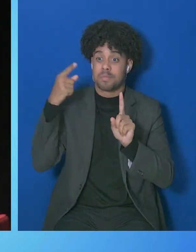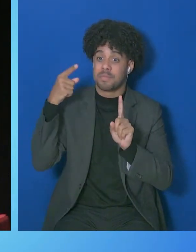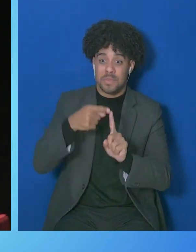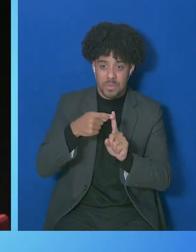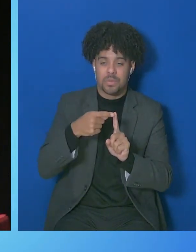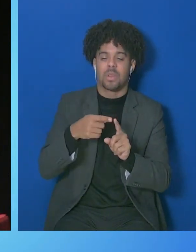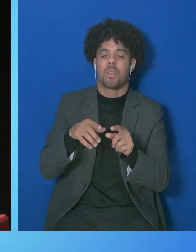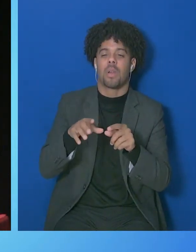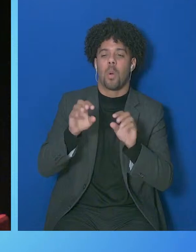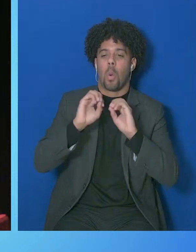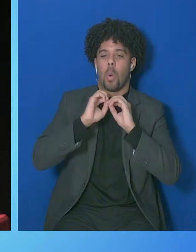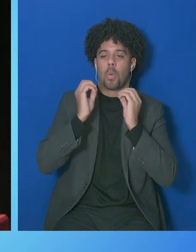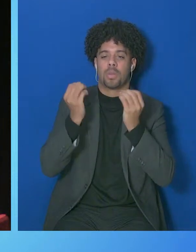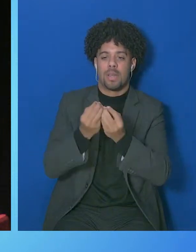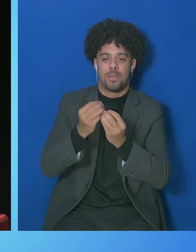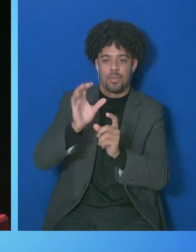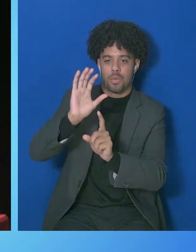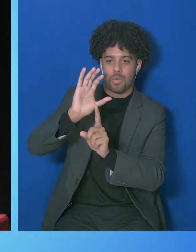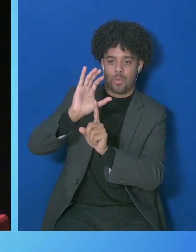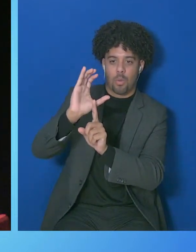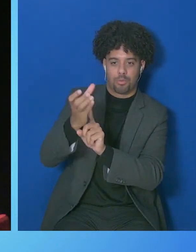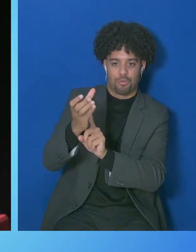and that stability